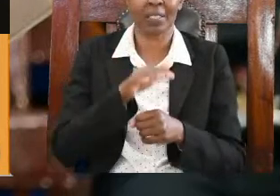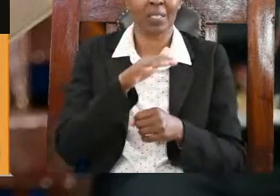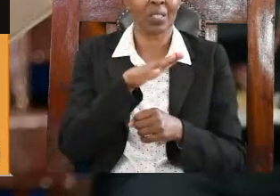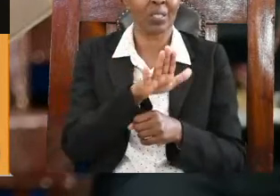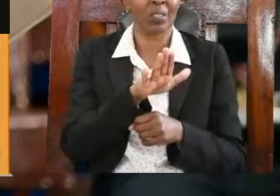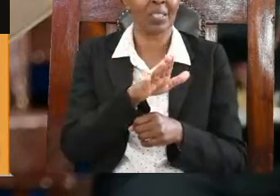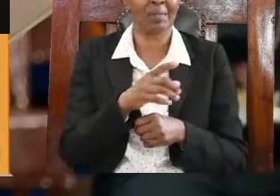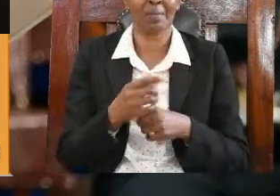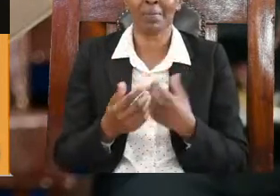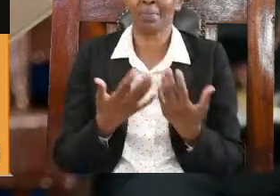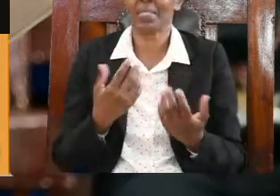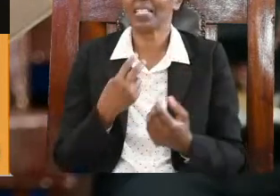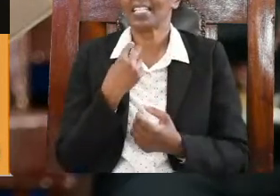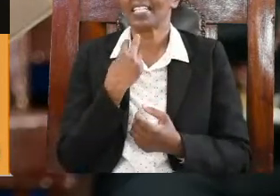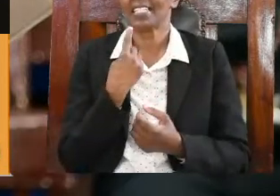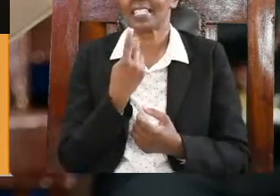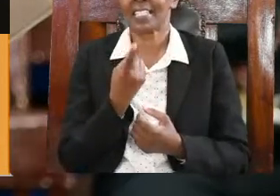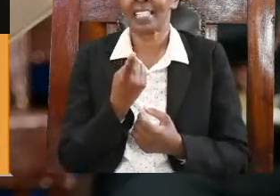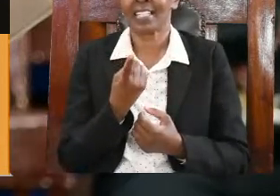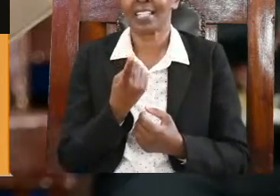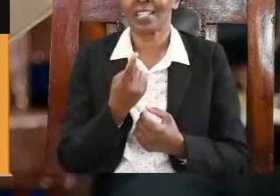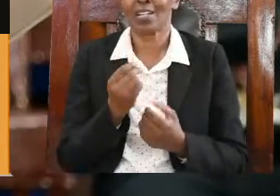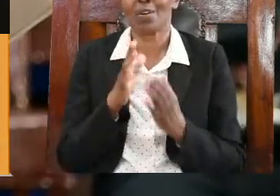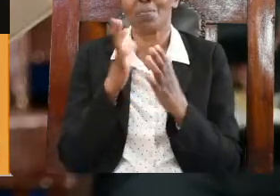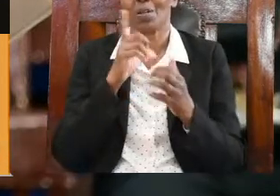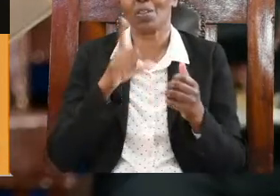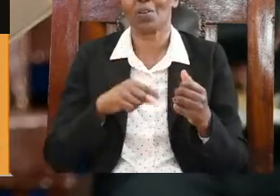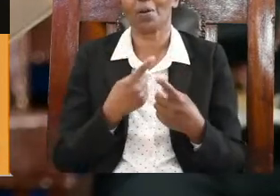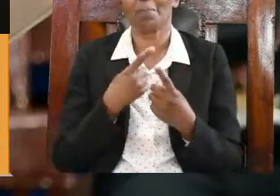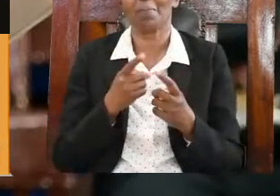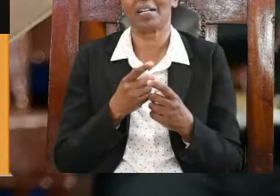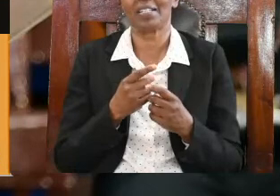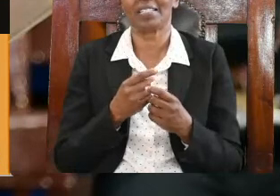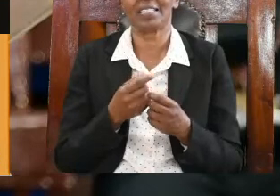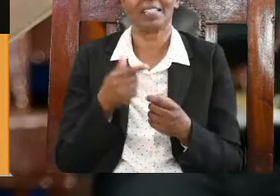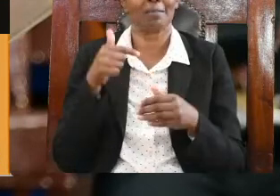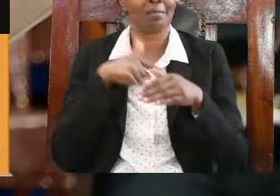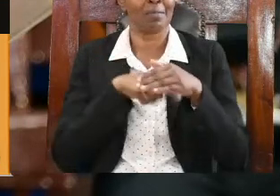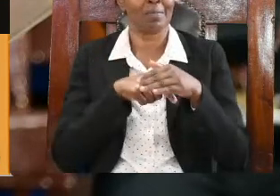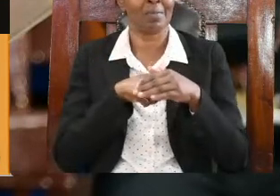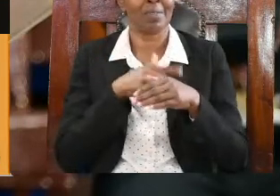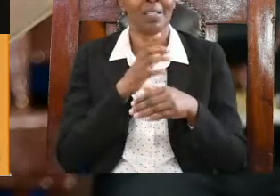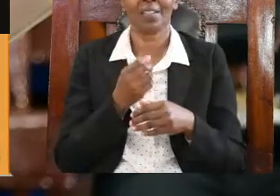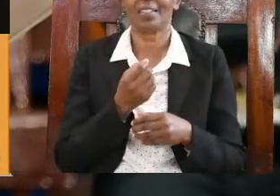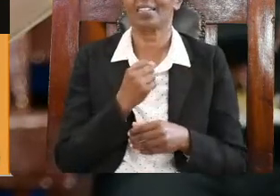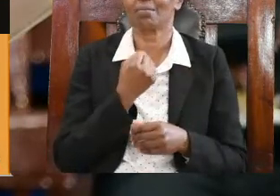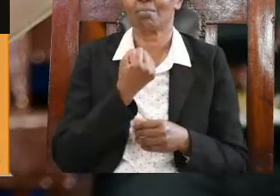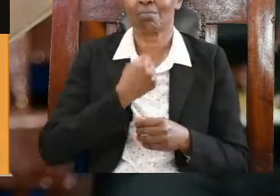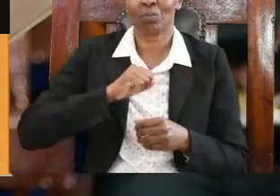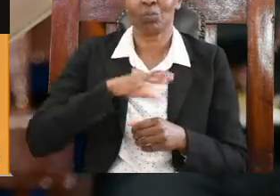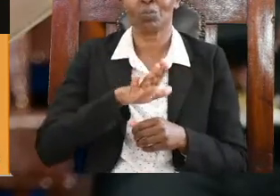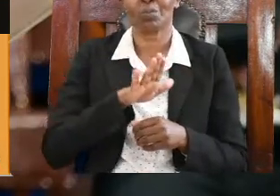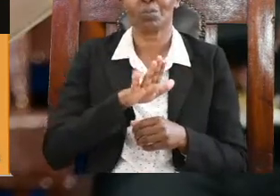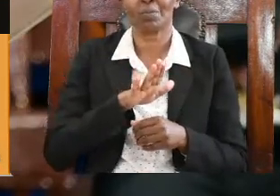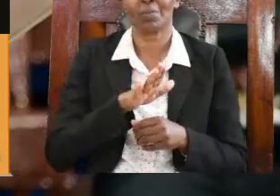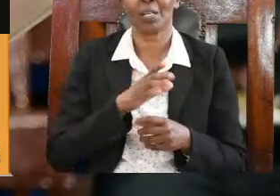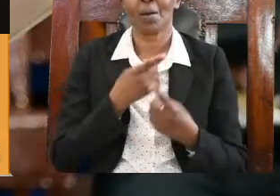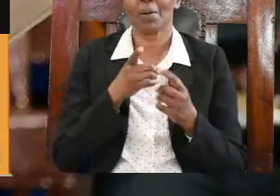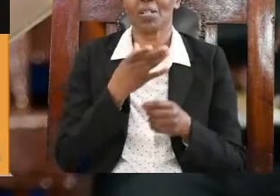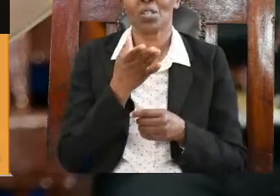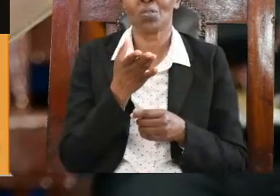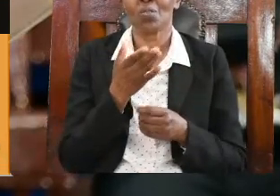bwana asifiwe, na kule chini wanakukula. These are hardships. And at times as a Christian, you have